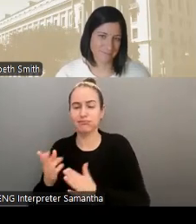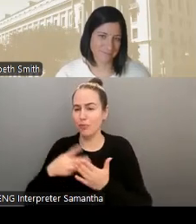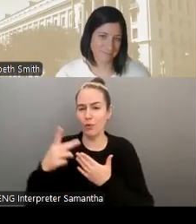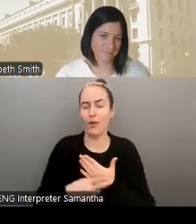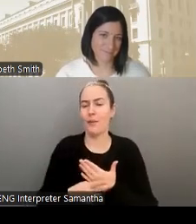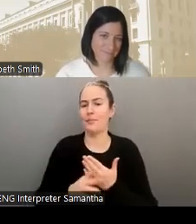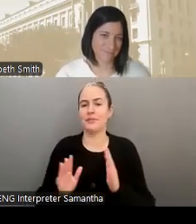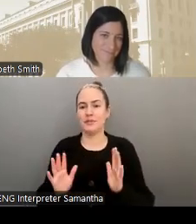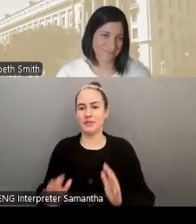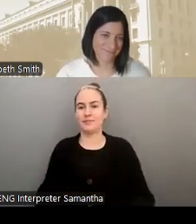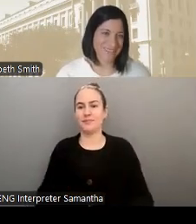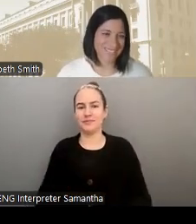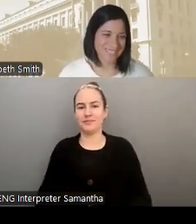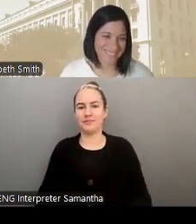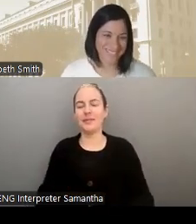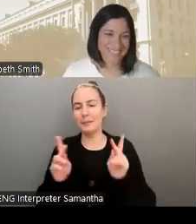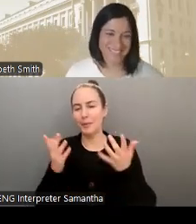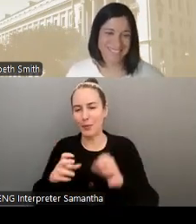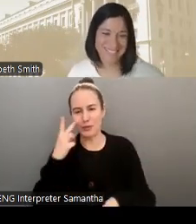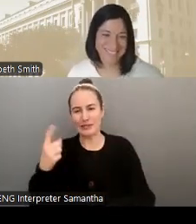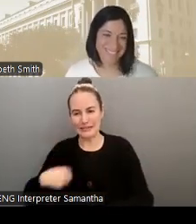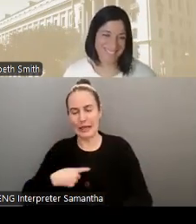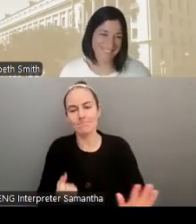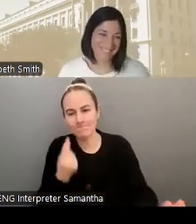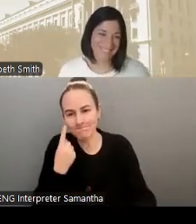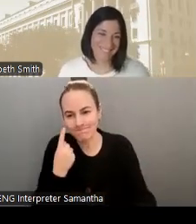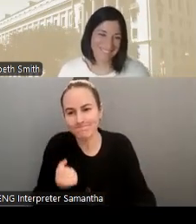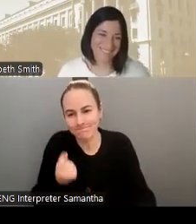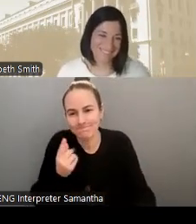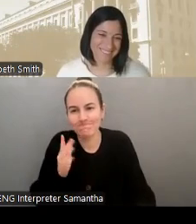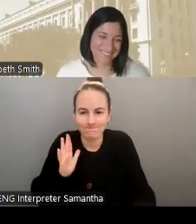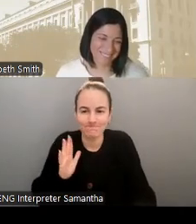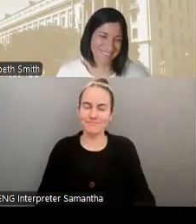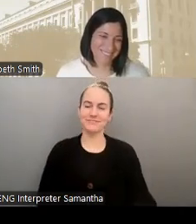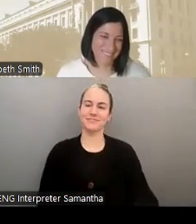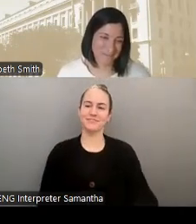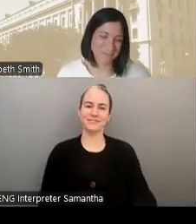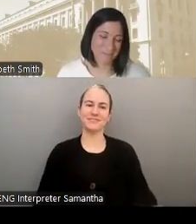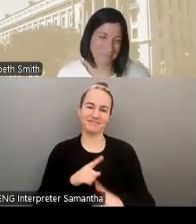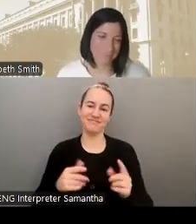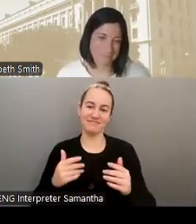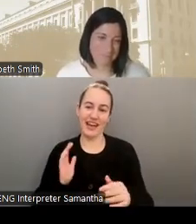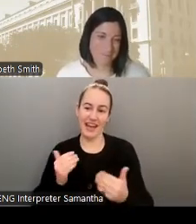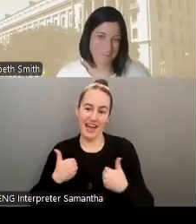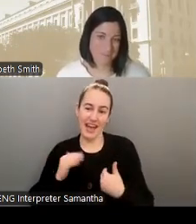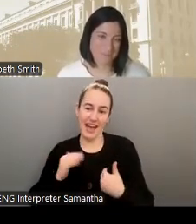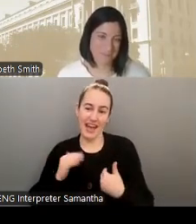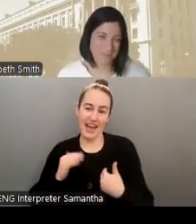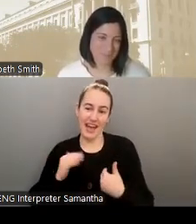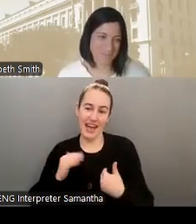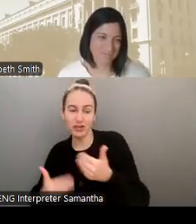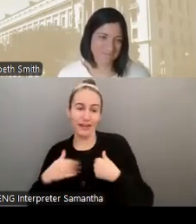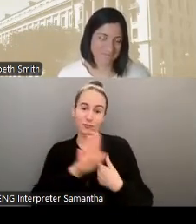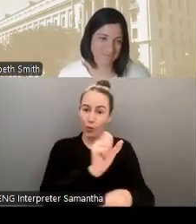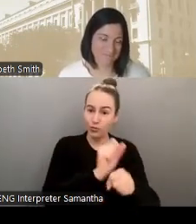likes to see us. We get it. We're auditors. But at the same we have a job to get done as much as you have a job to get done.